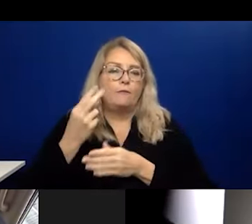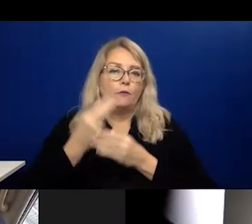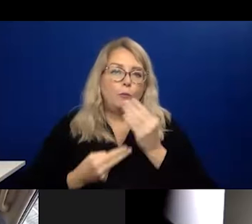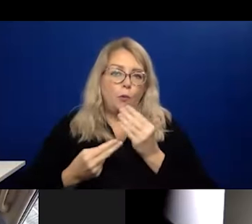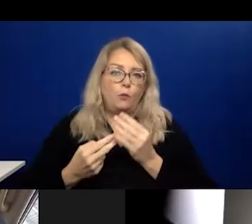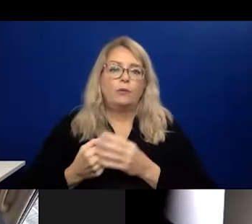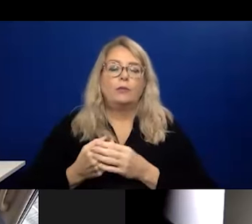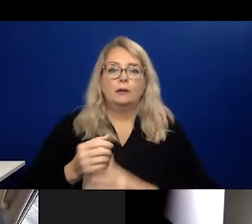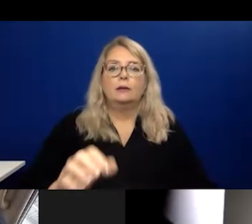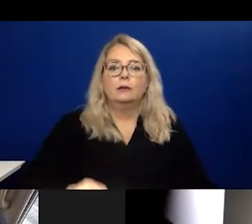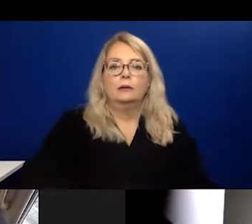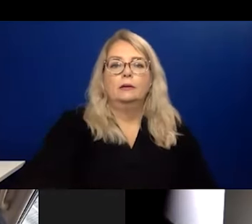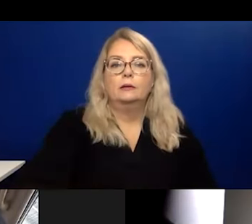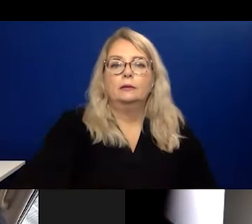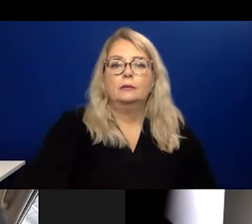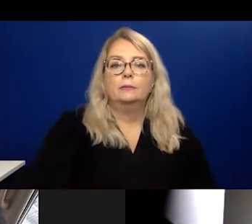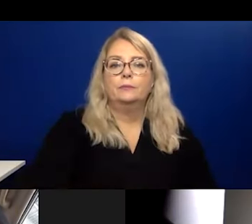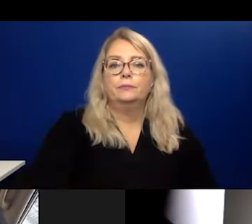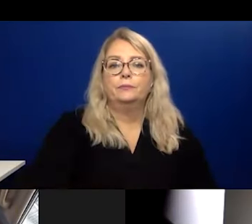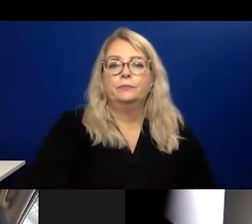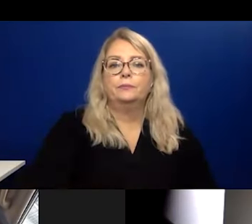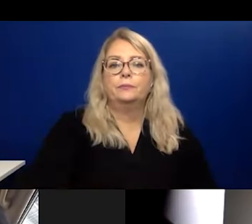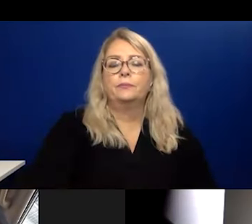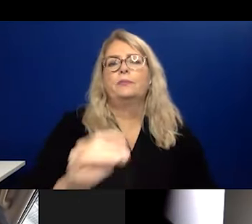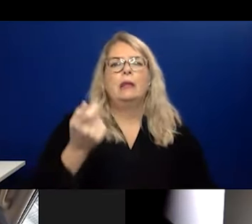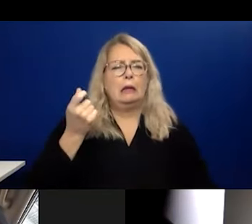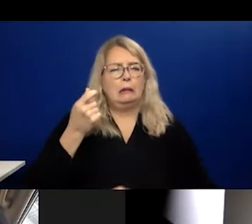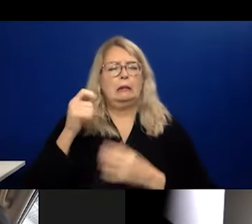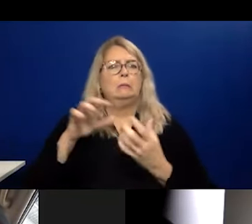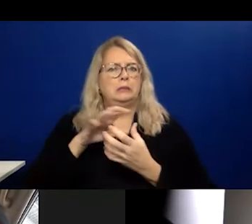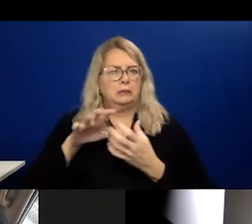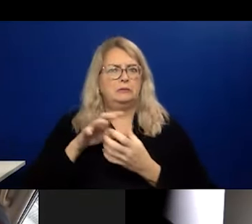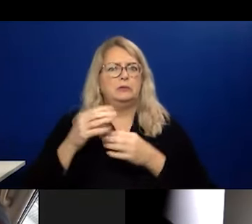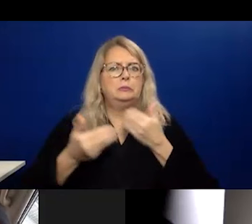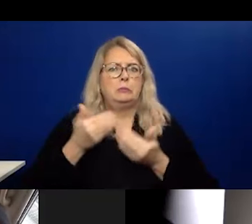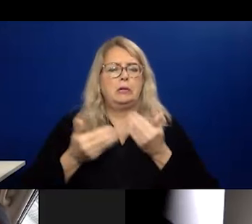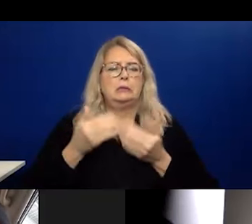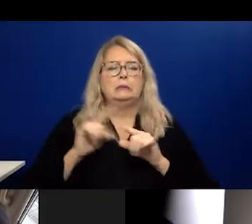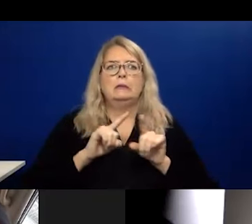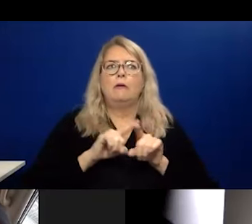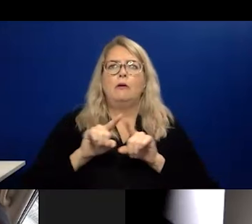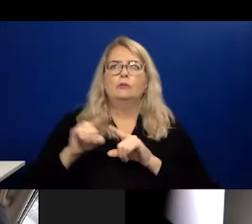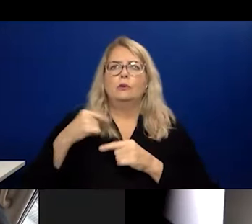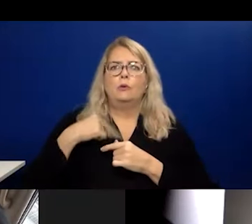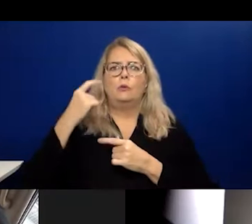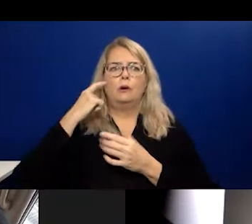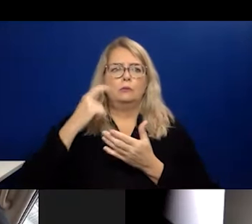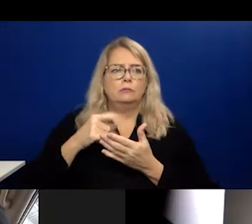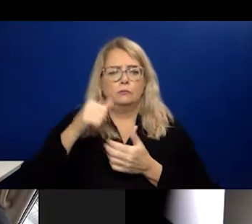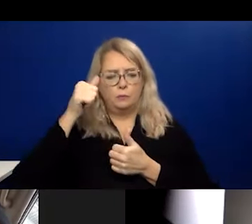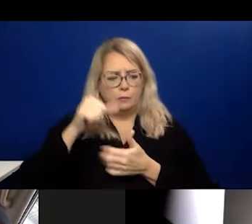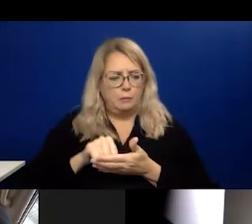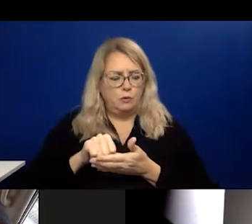it was kind of confusing. But also, I do recall seeing in the